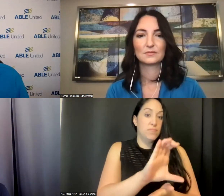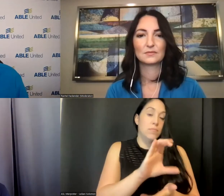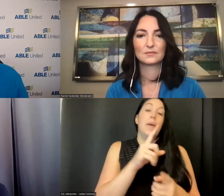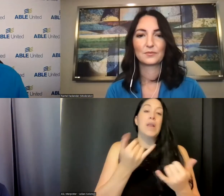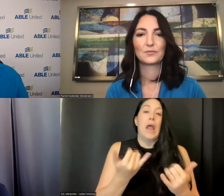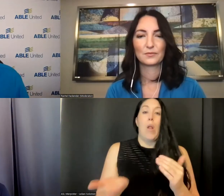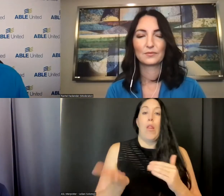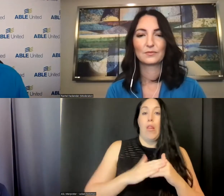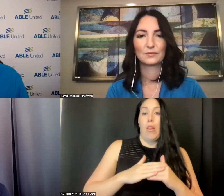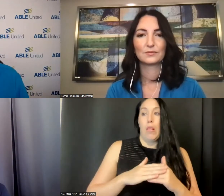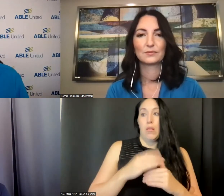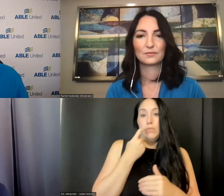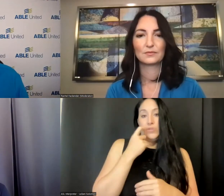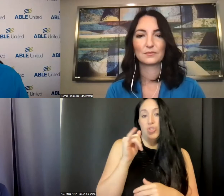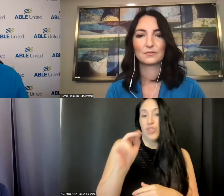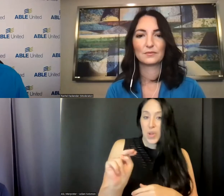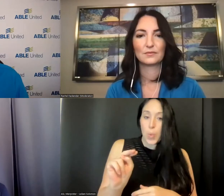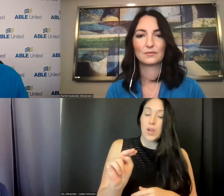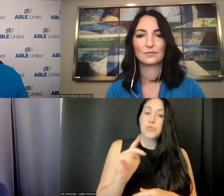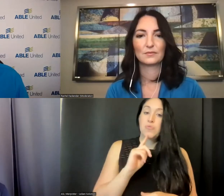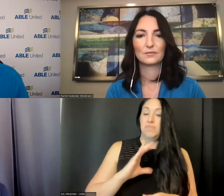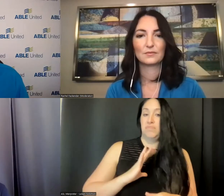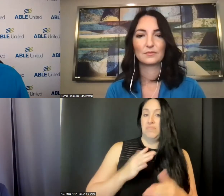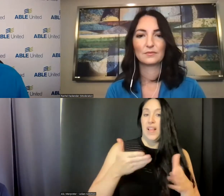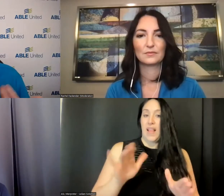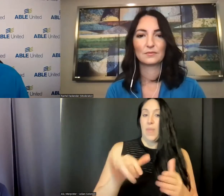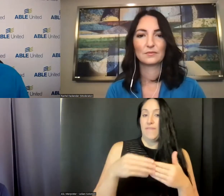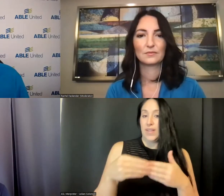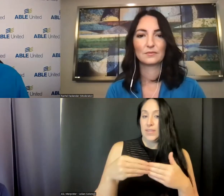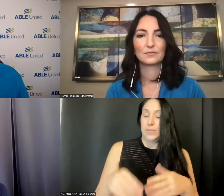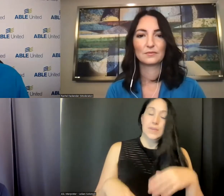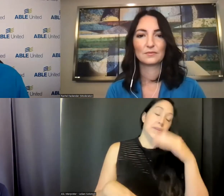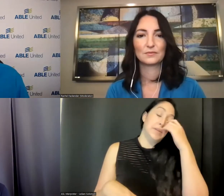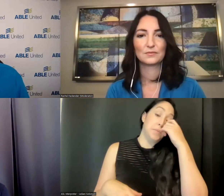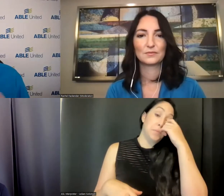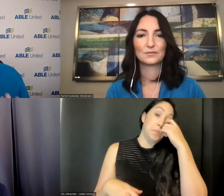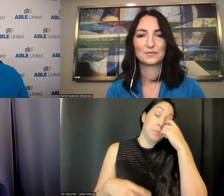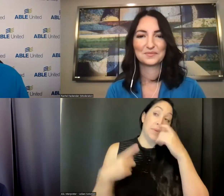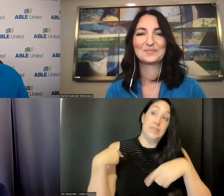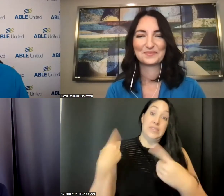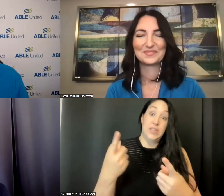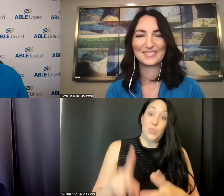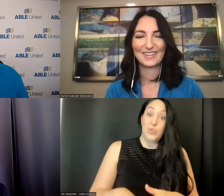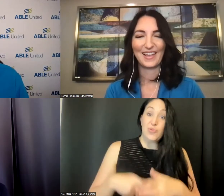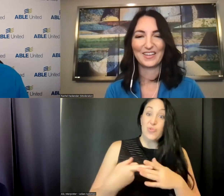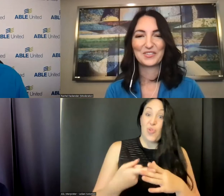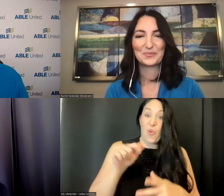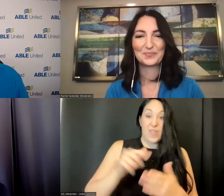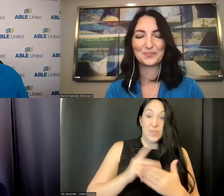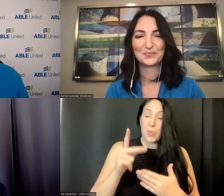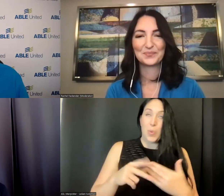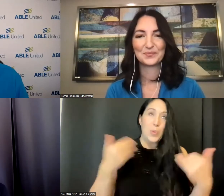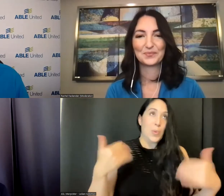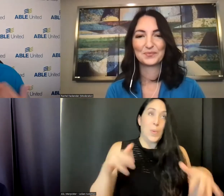that flexibility and allow additional individuals to contribute. But since we have launched, it's been amazing. As Rachel